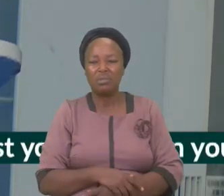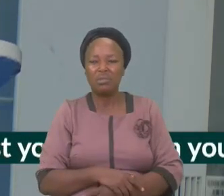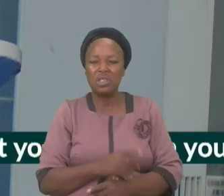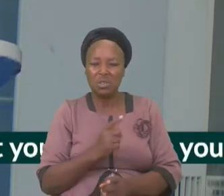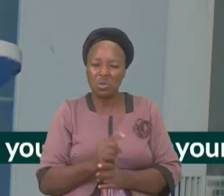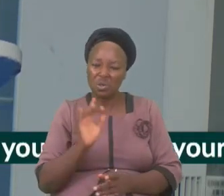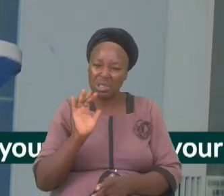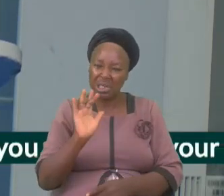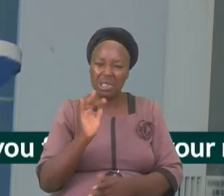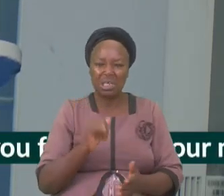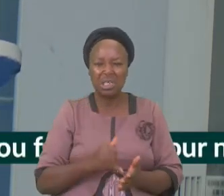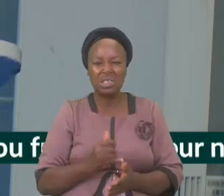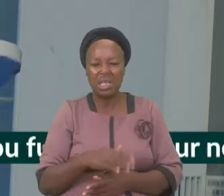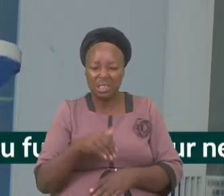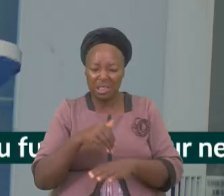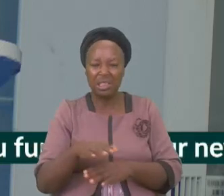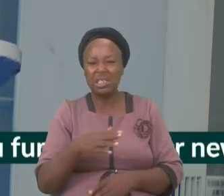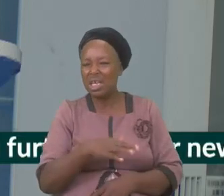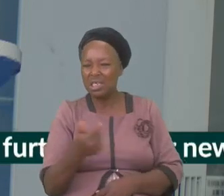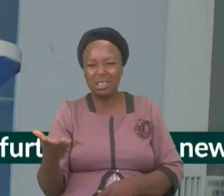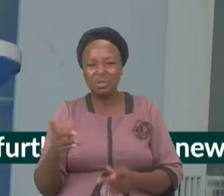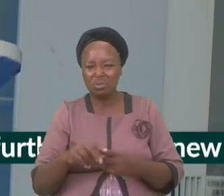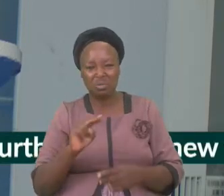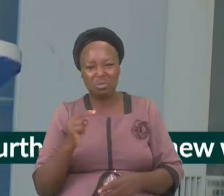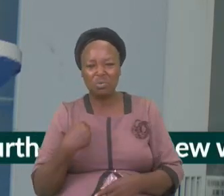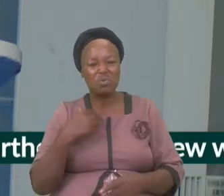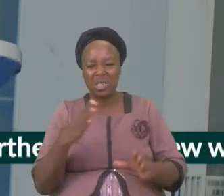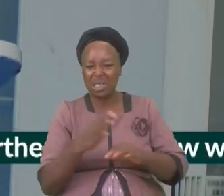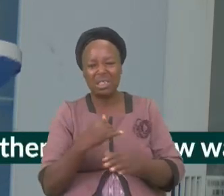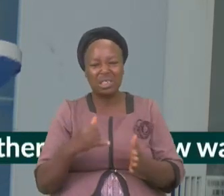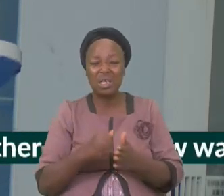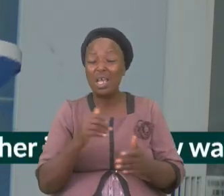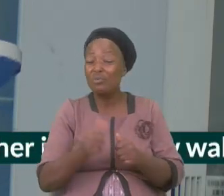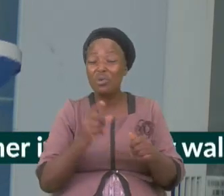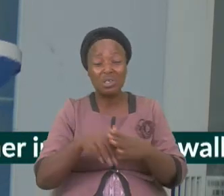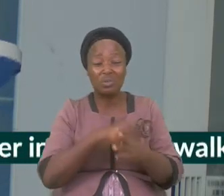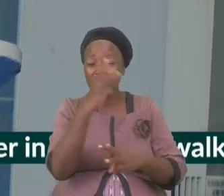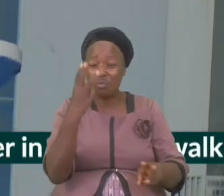Europe, whether from America, North and South,